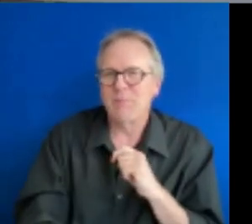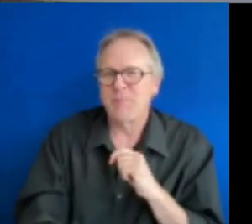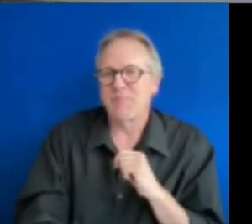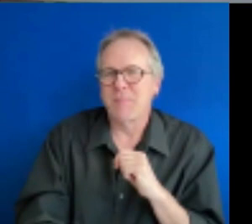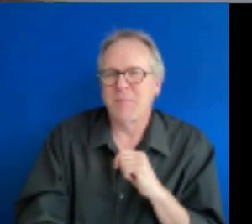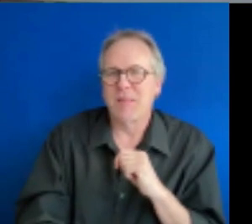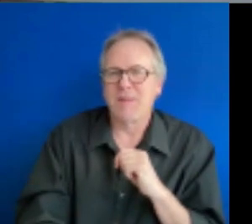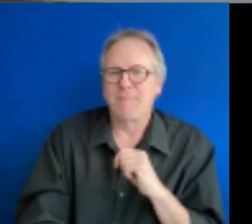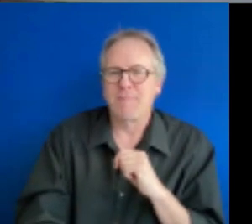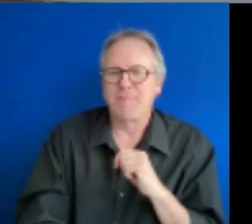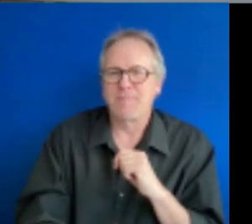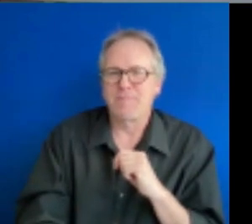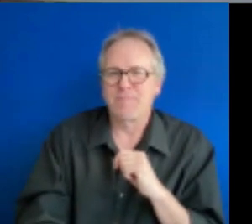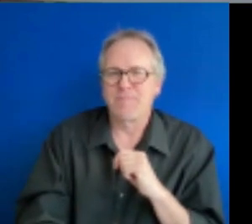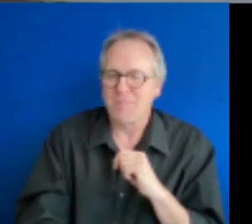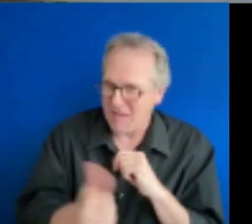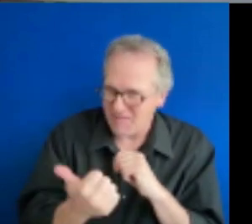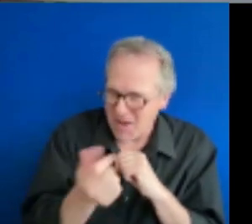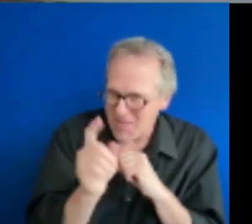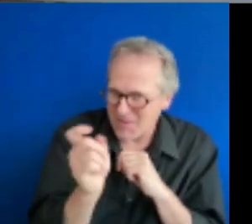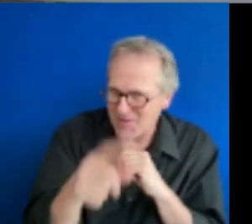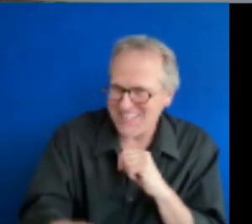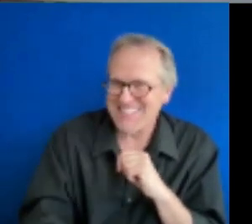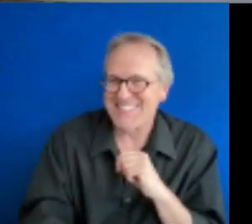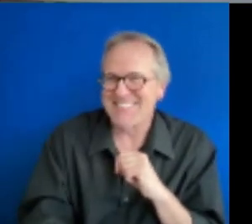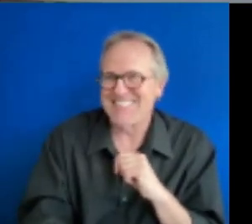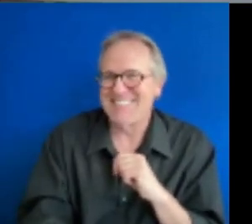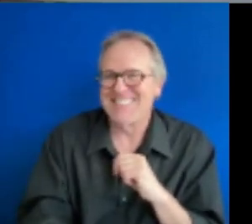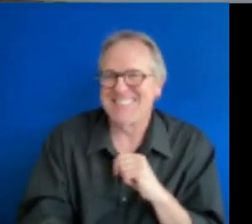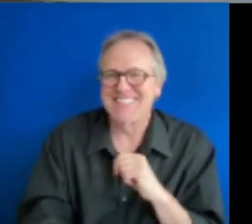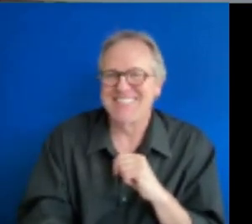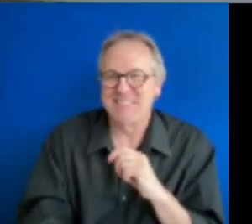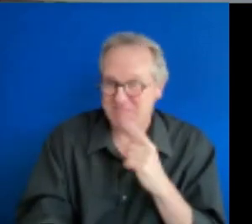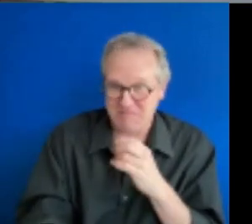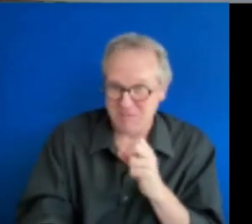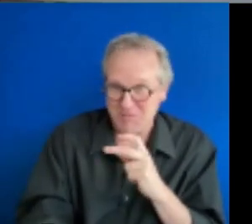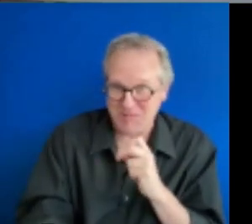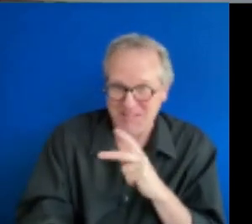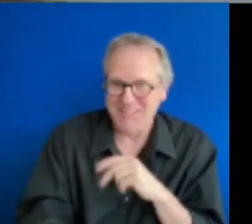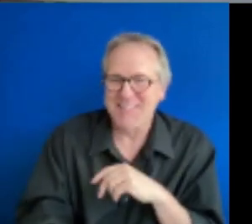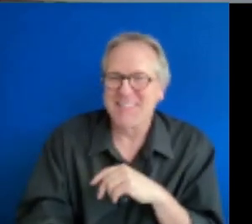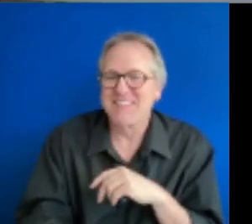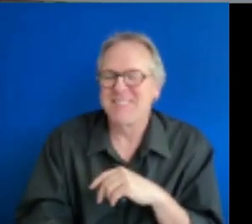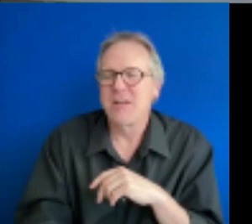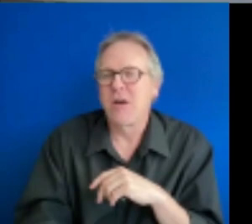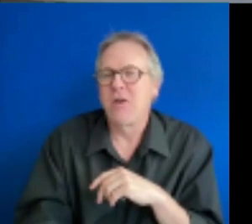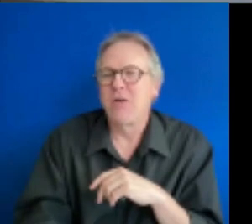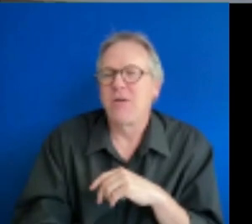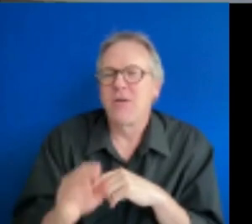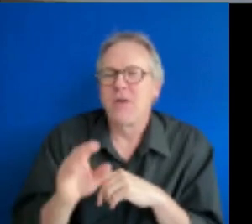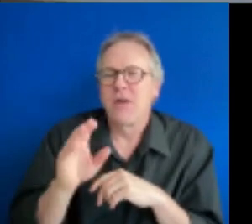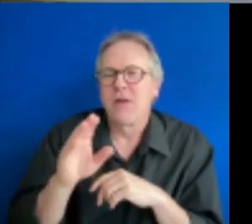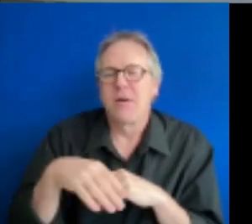So I do have another question, if that's okay. So recently